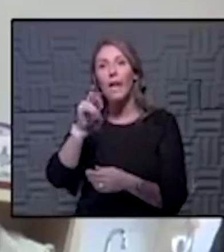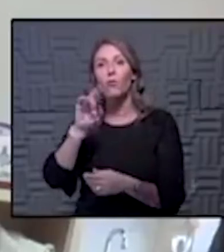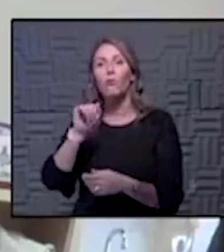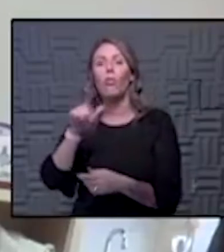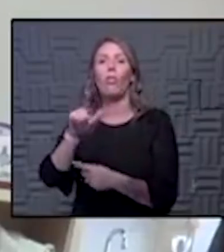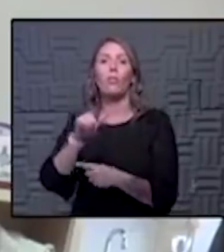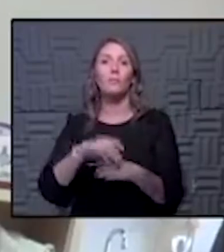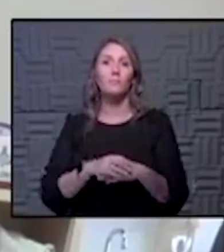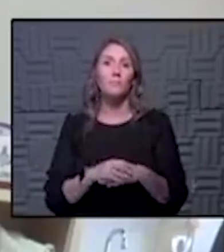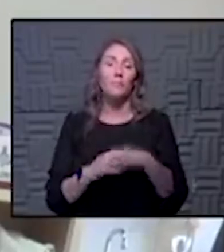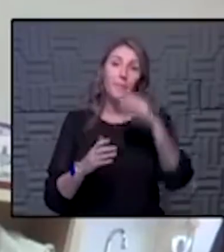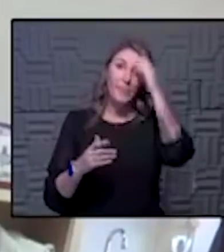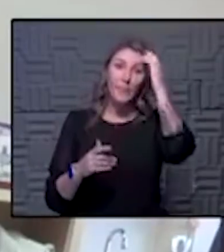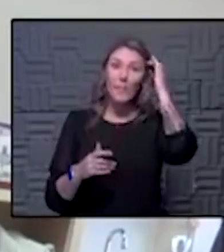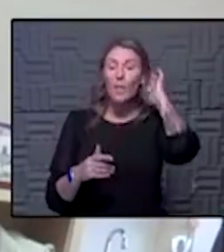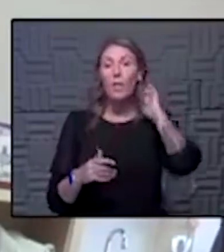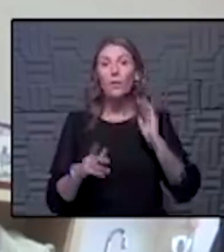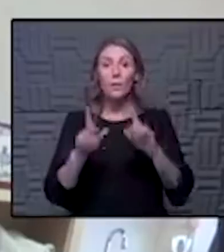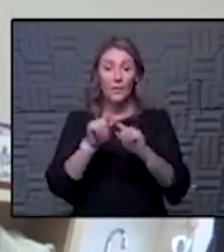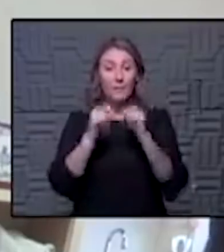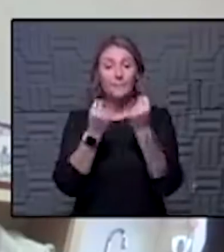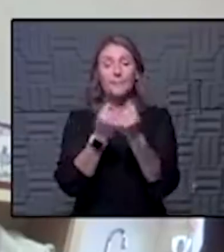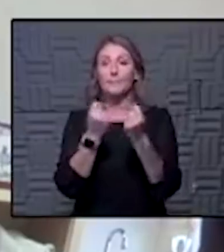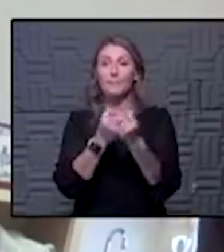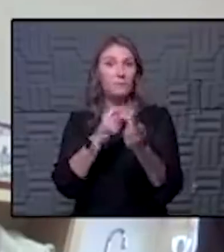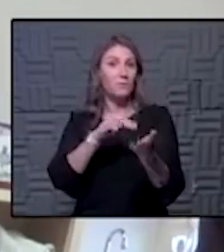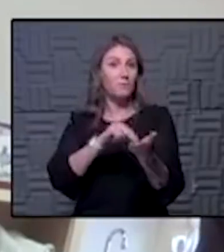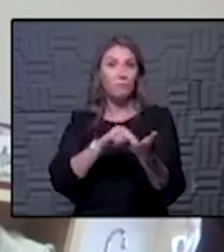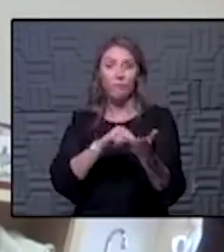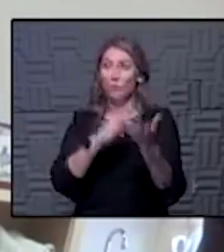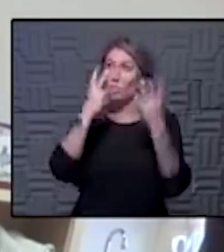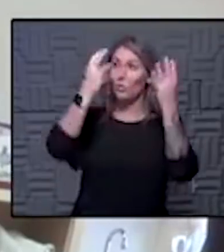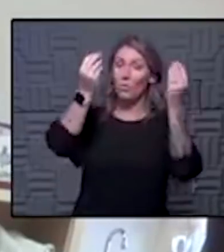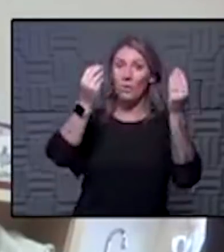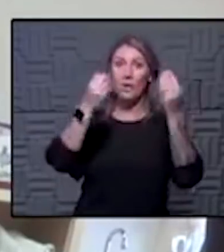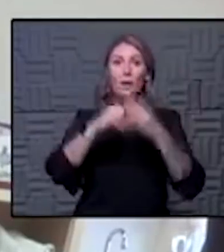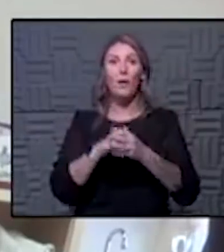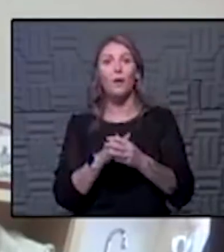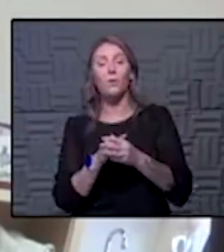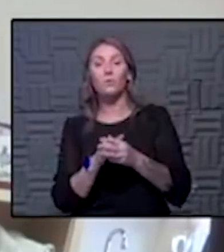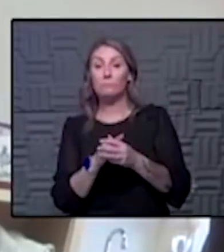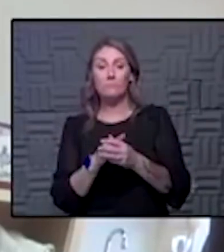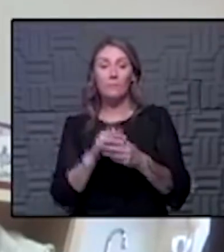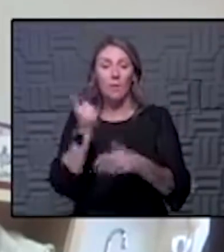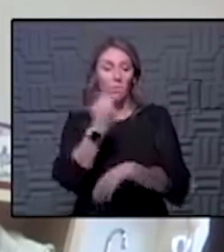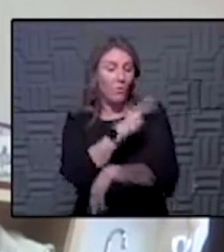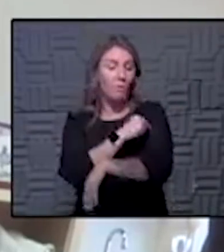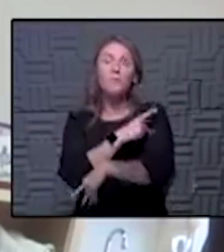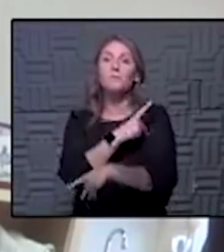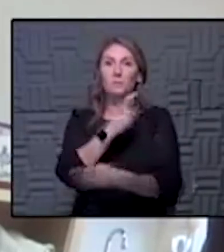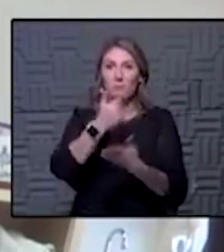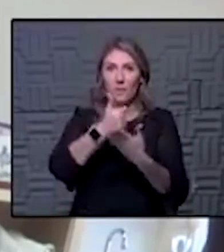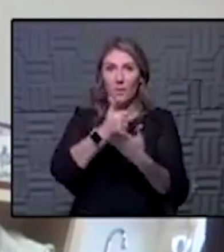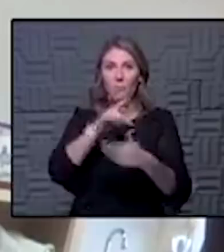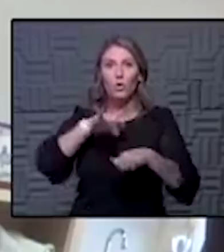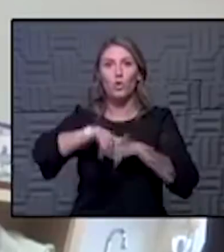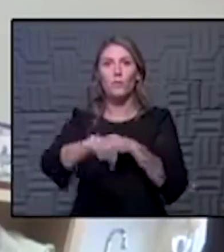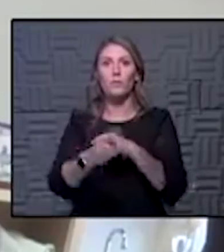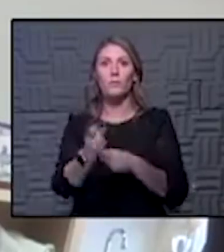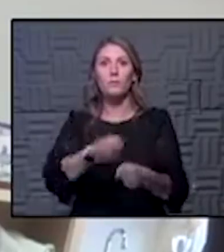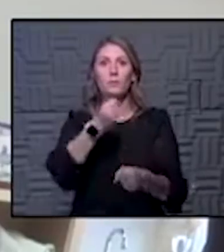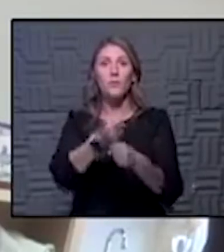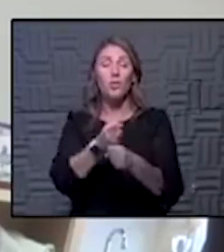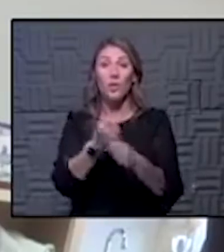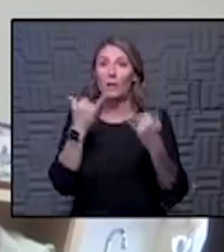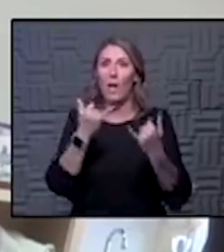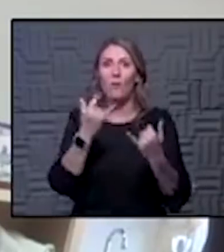Ascension via Christie had teams of nurses going out to help other hospitals earlier this year, and I tell you now it's all hands on